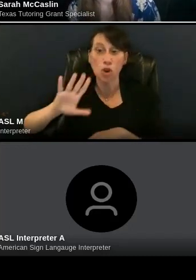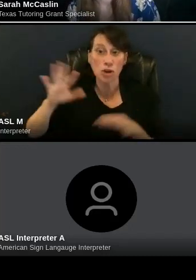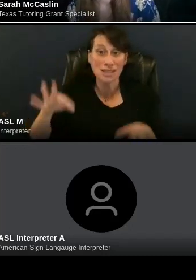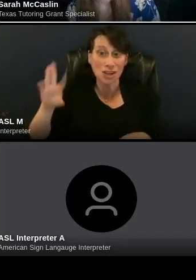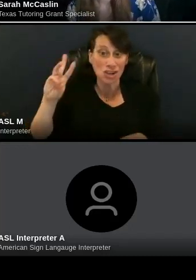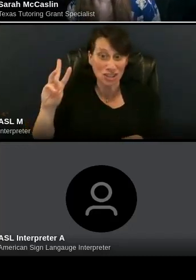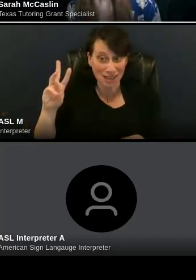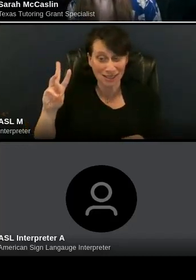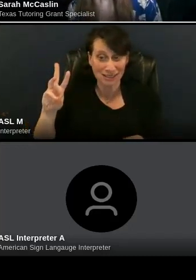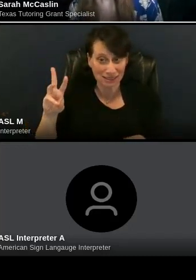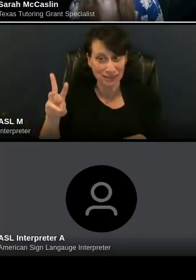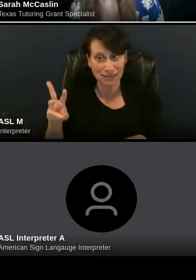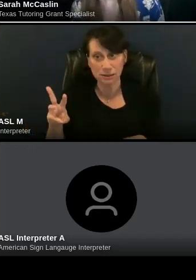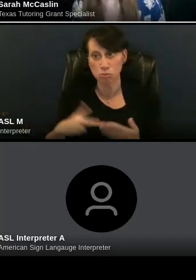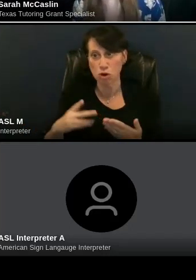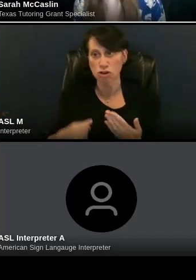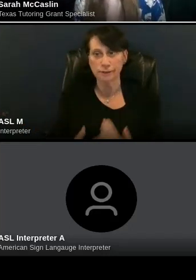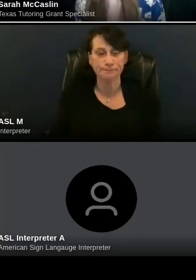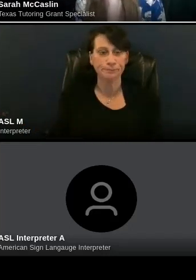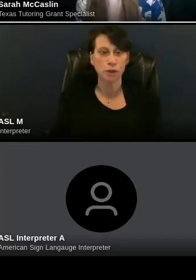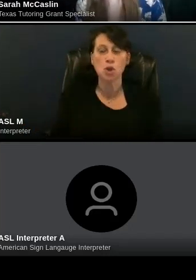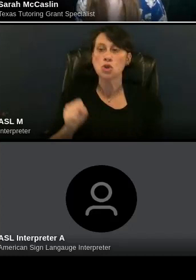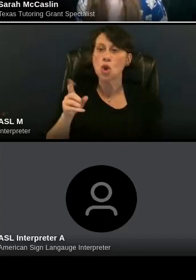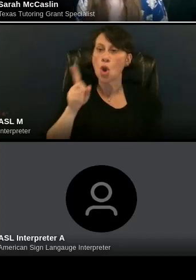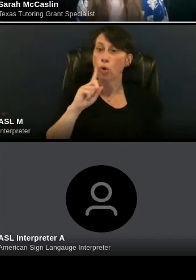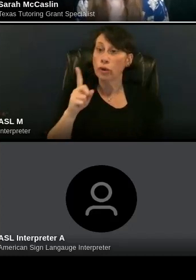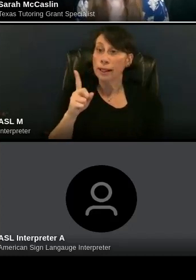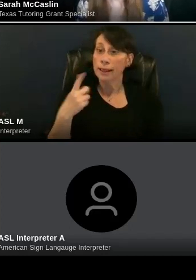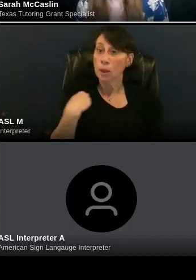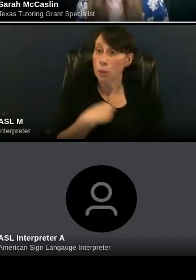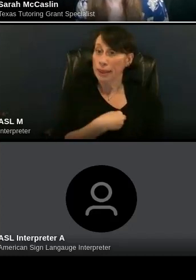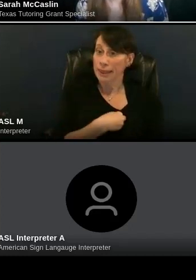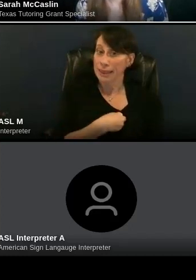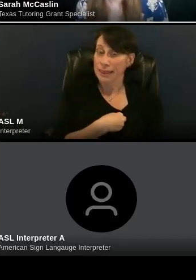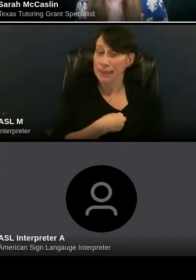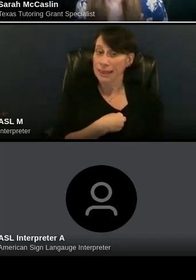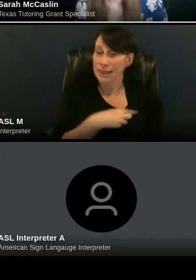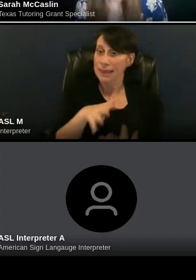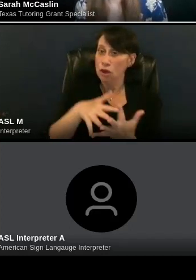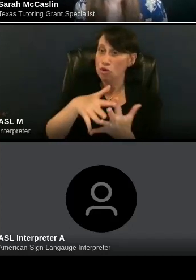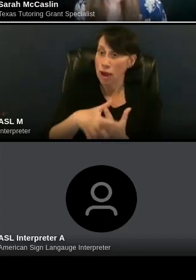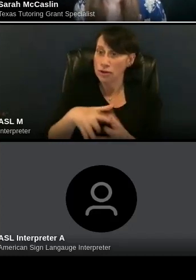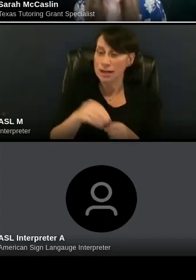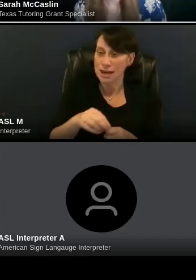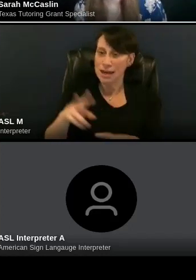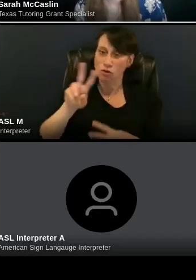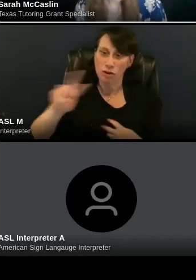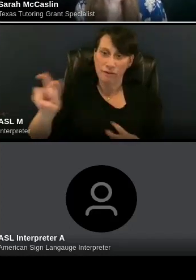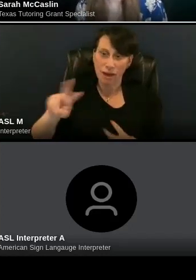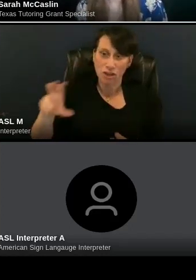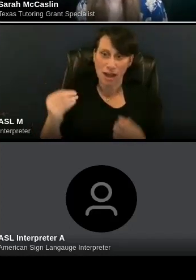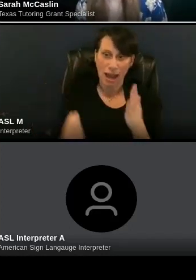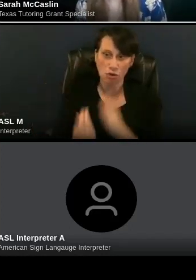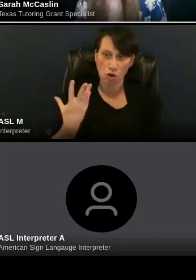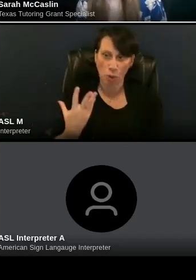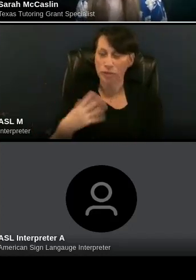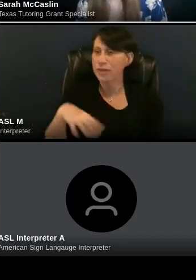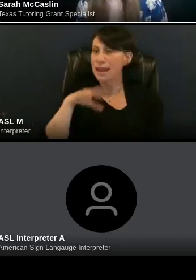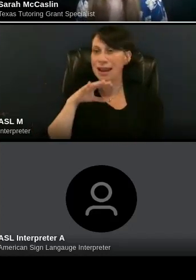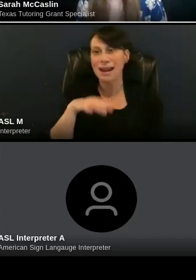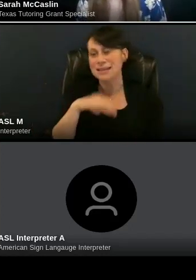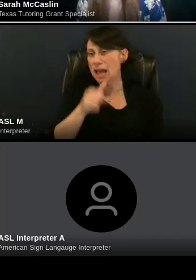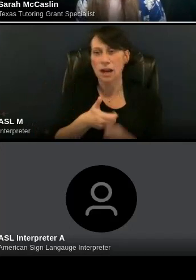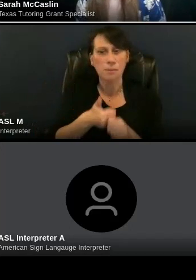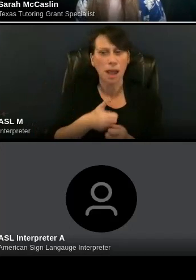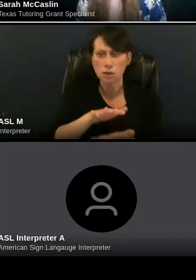6 endeavors. And so we grounded it in reflection and growth. It's not a compliance